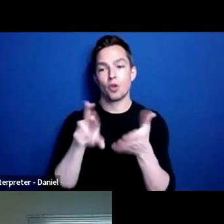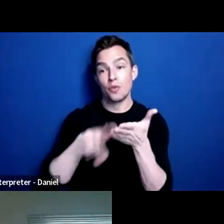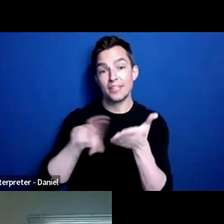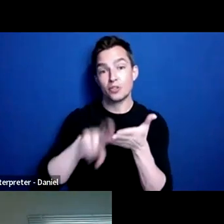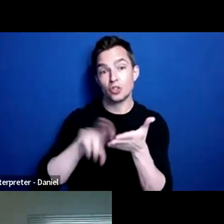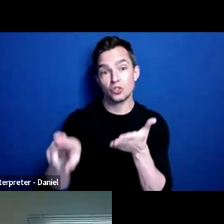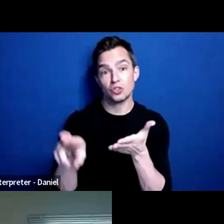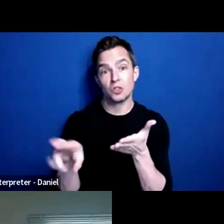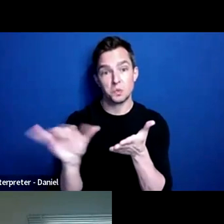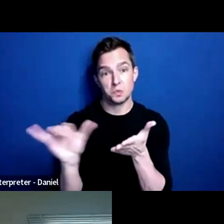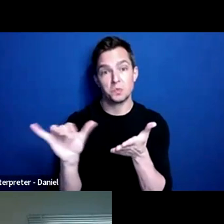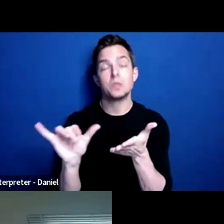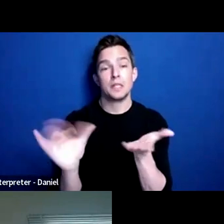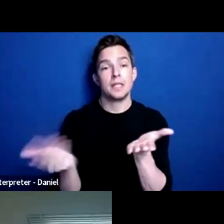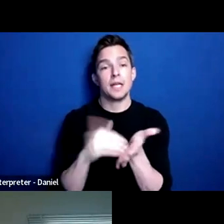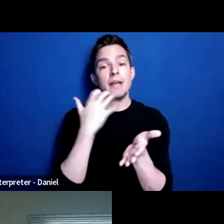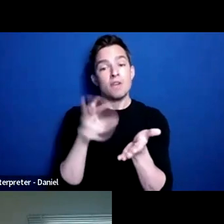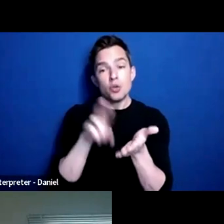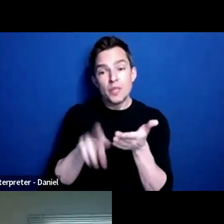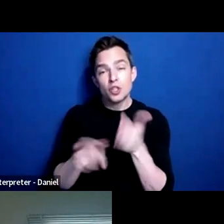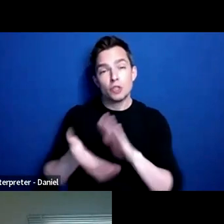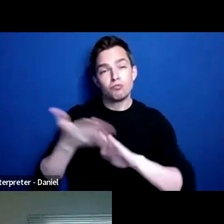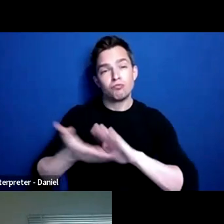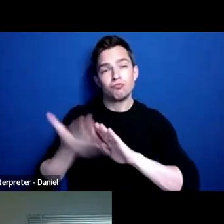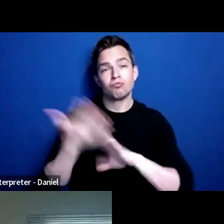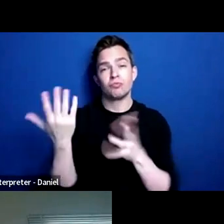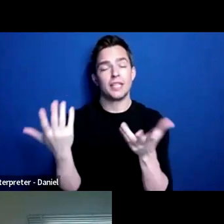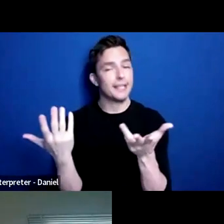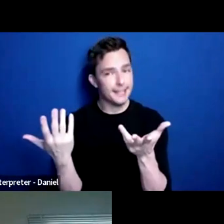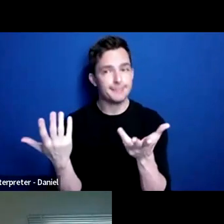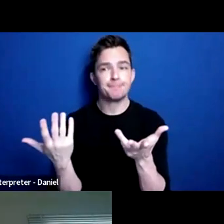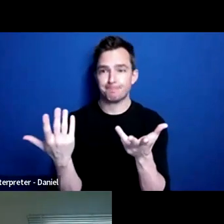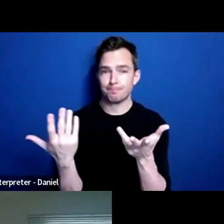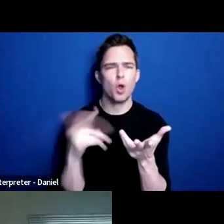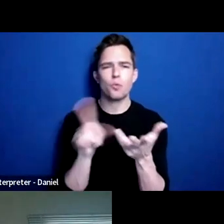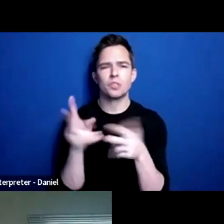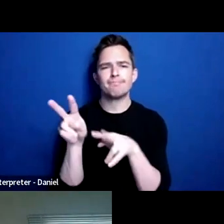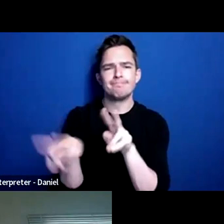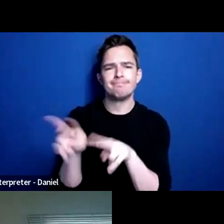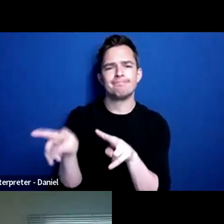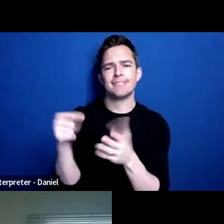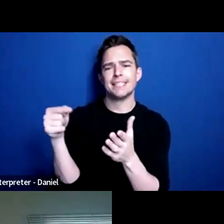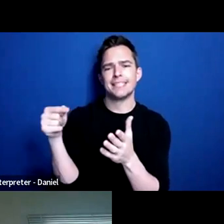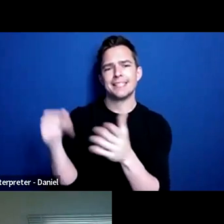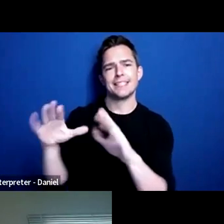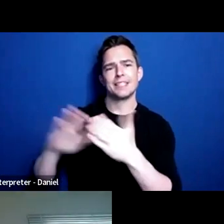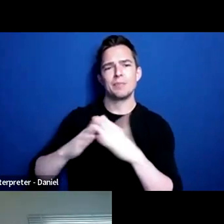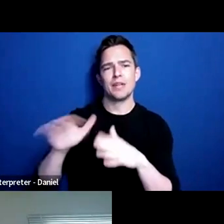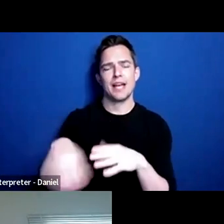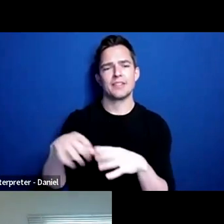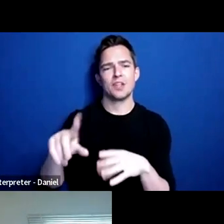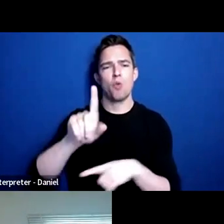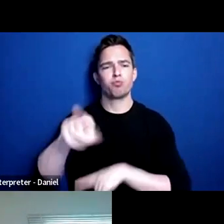So if research is conducted in such a manner that, we're just looking at this community as a monolith,